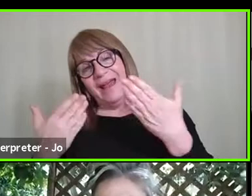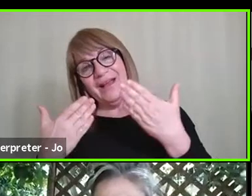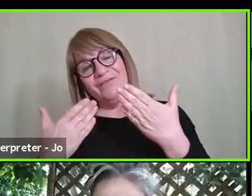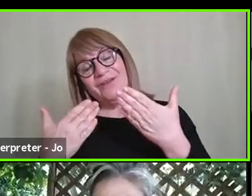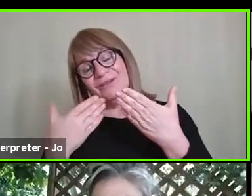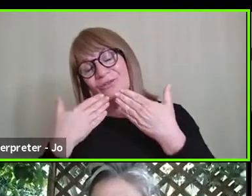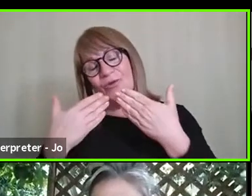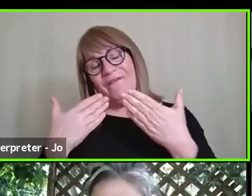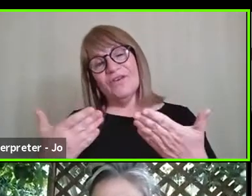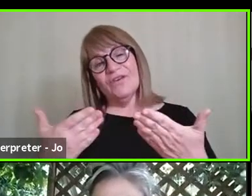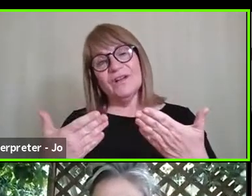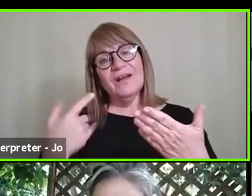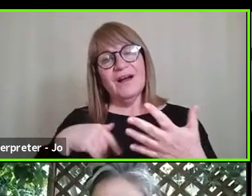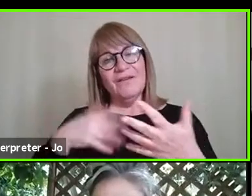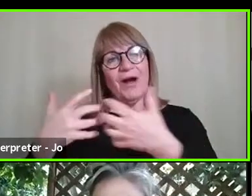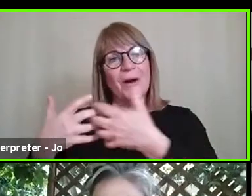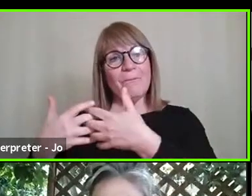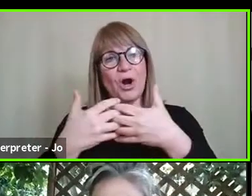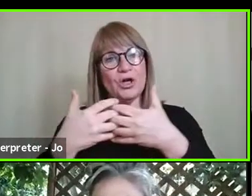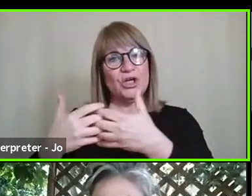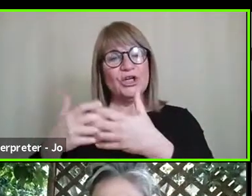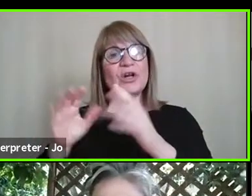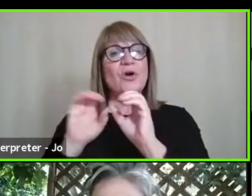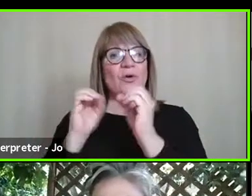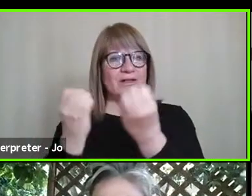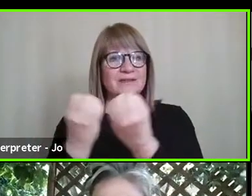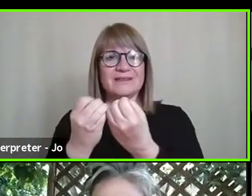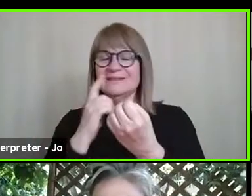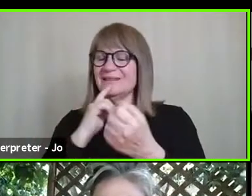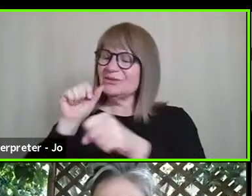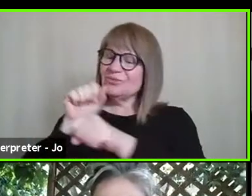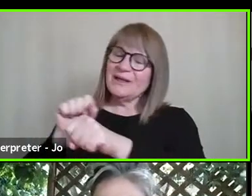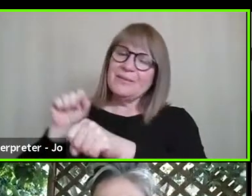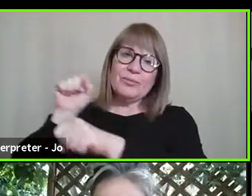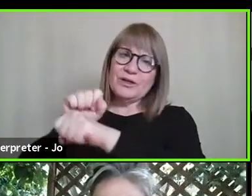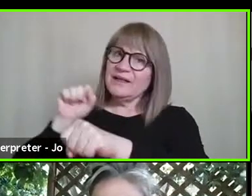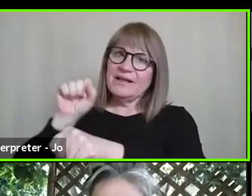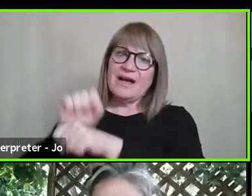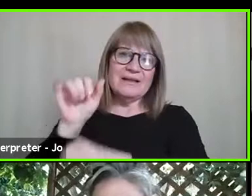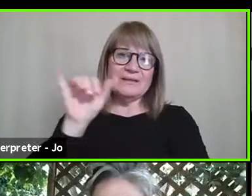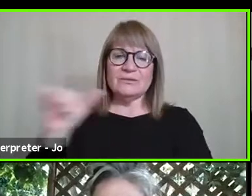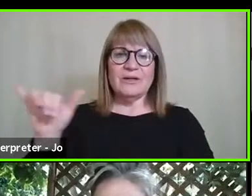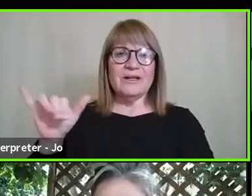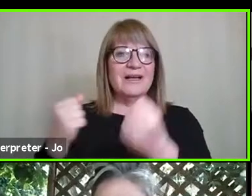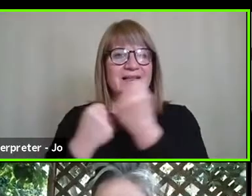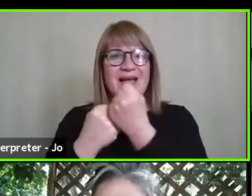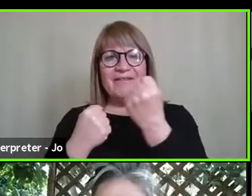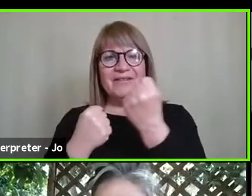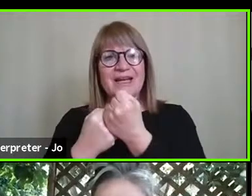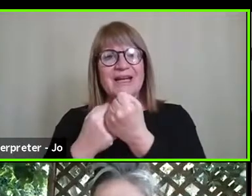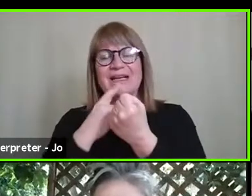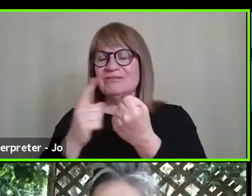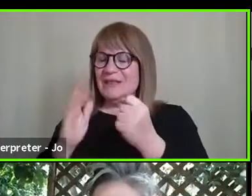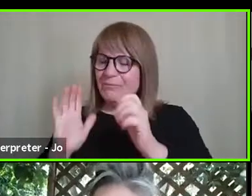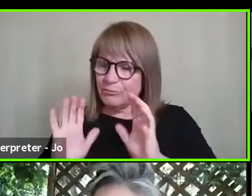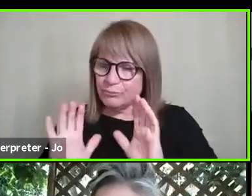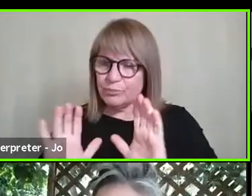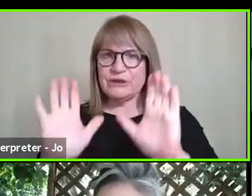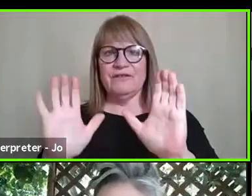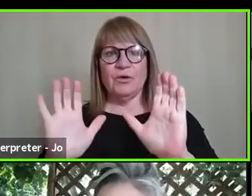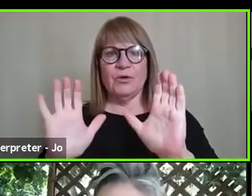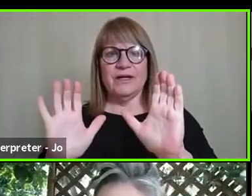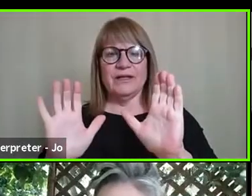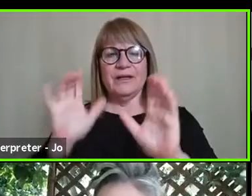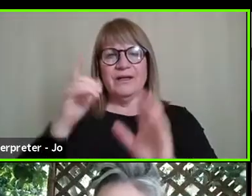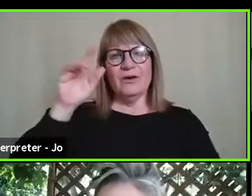our partner organizations that have really put in a lot of work as well in terms of advocating and and really pushing for um for